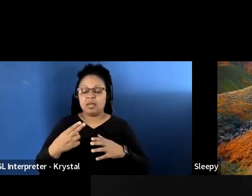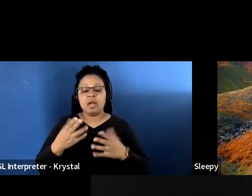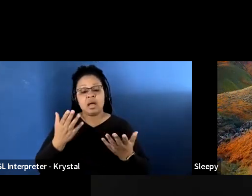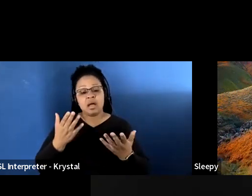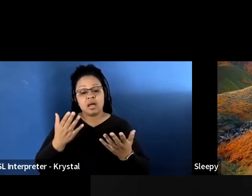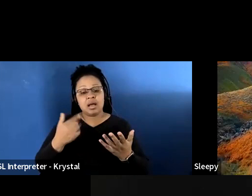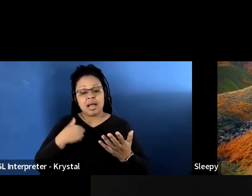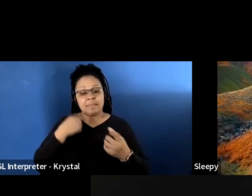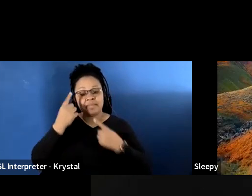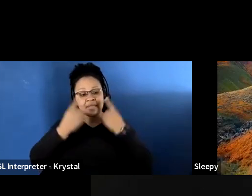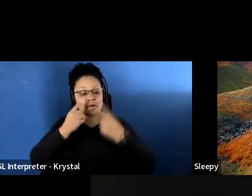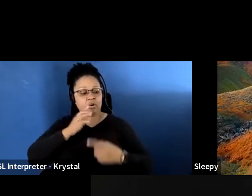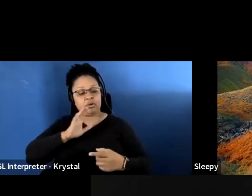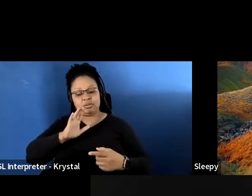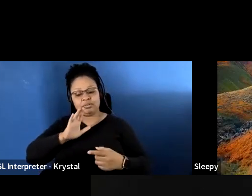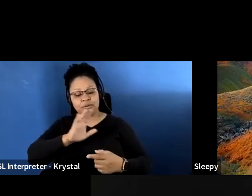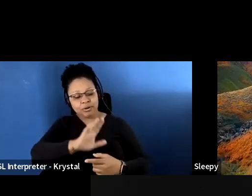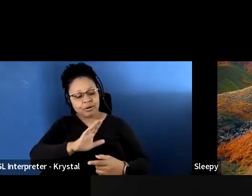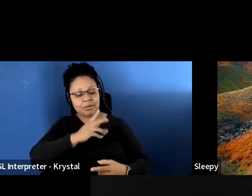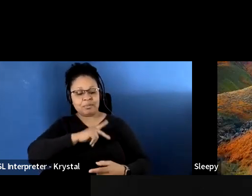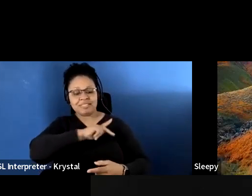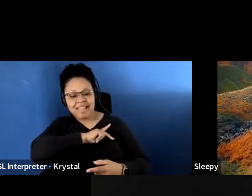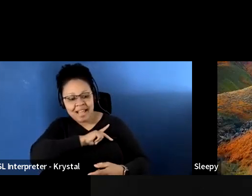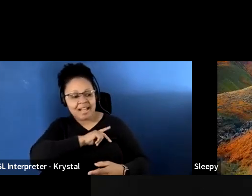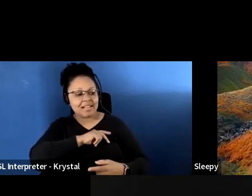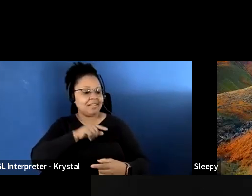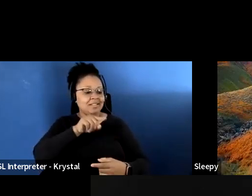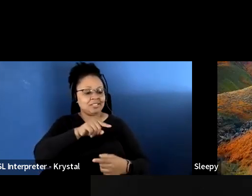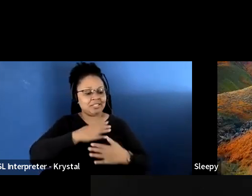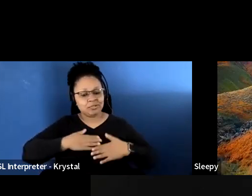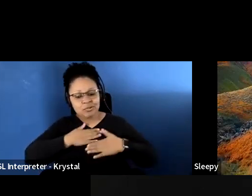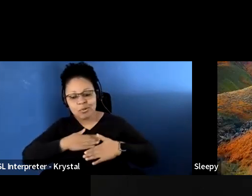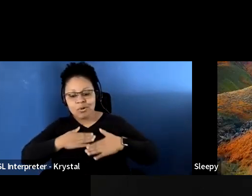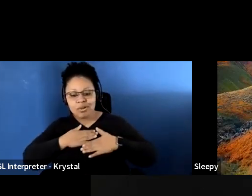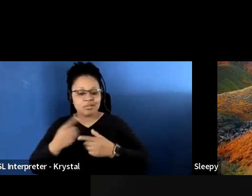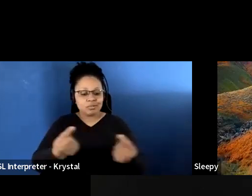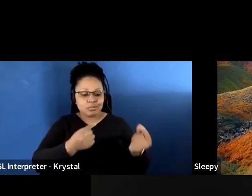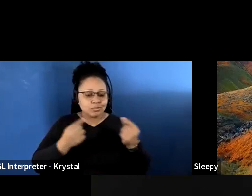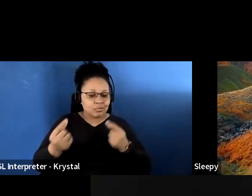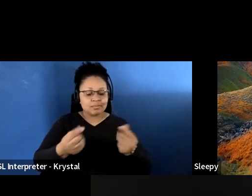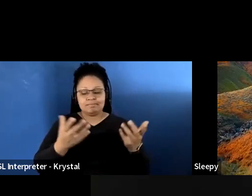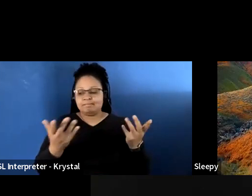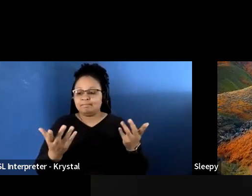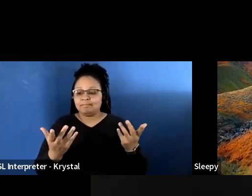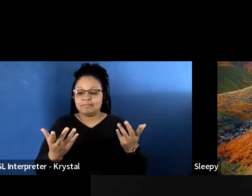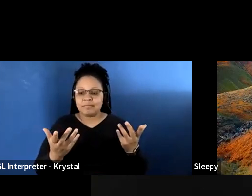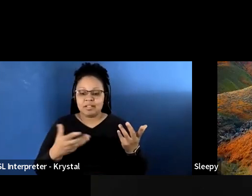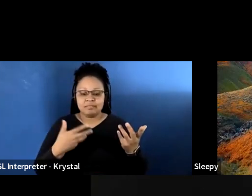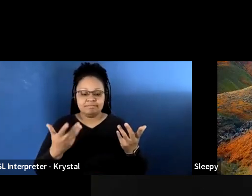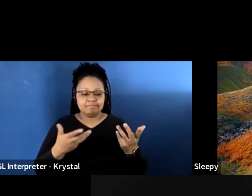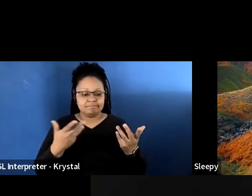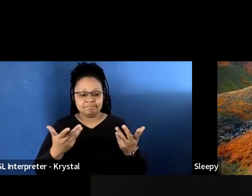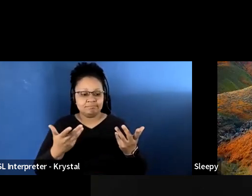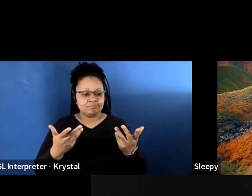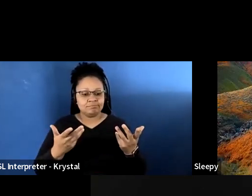I think her personality, what she enjoys doing, and just